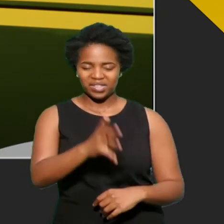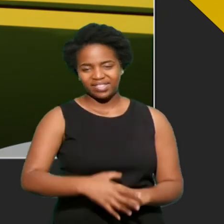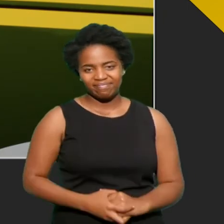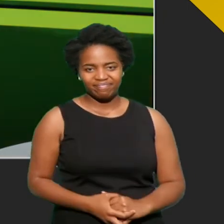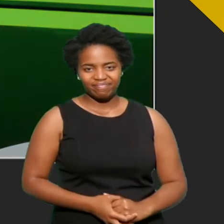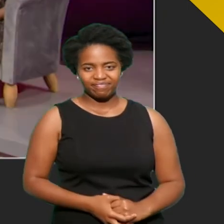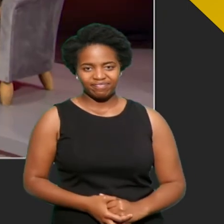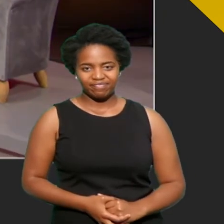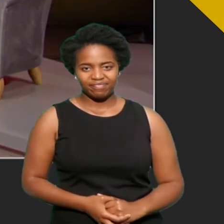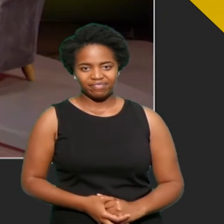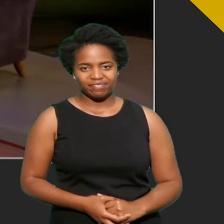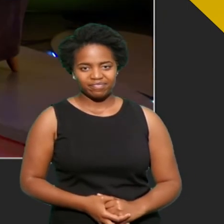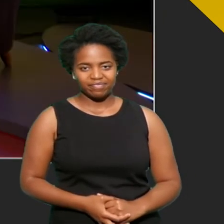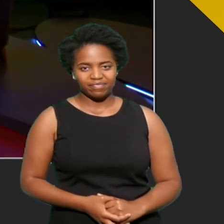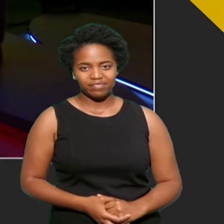go.